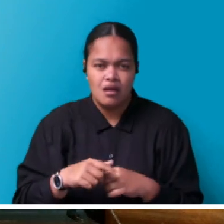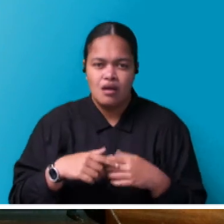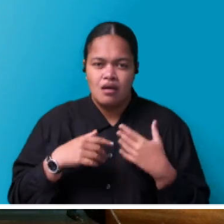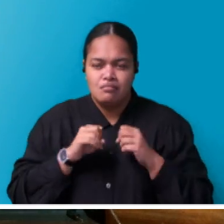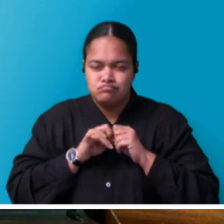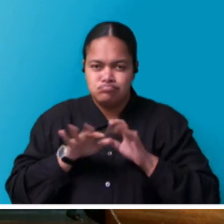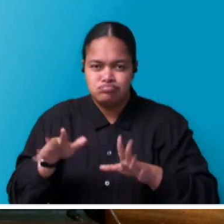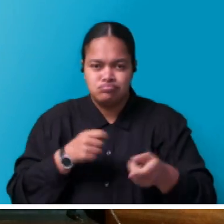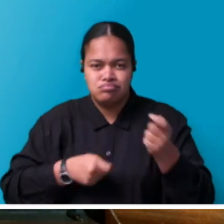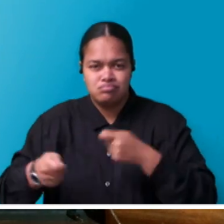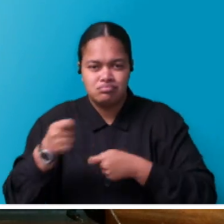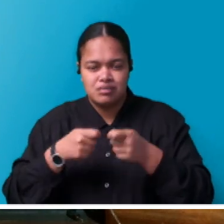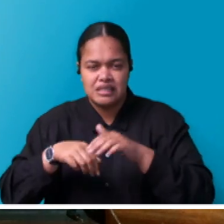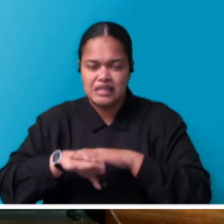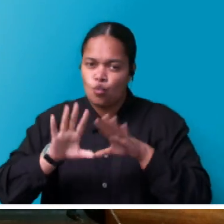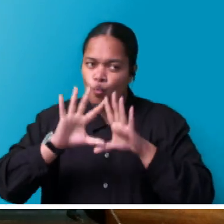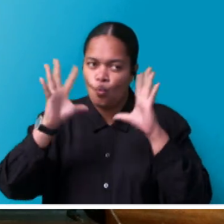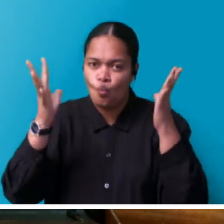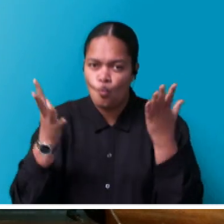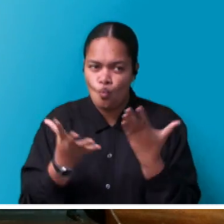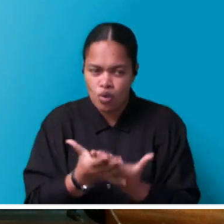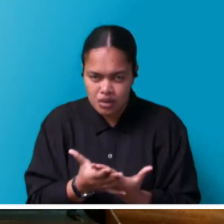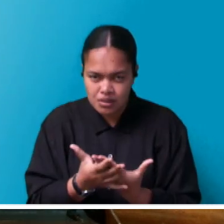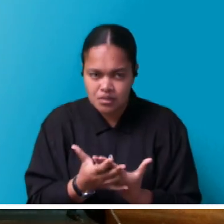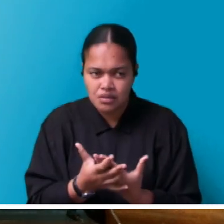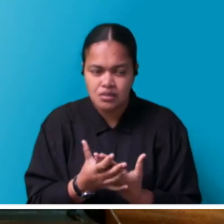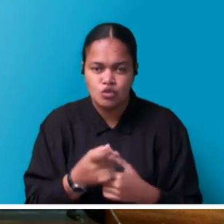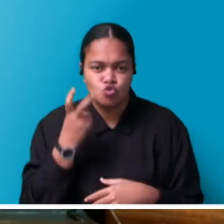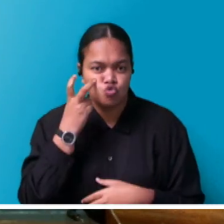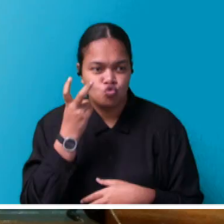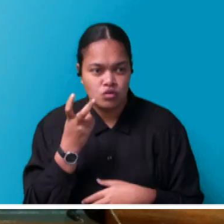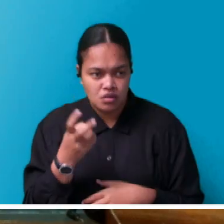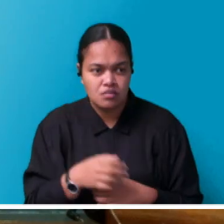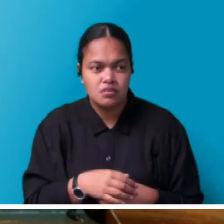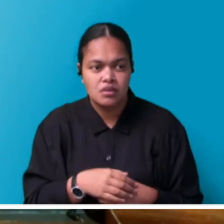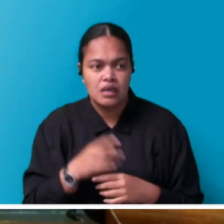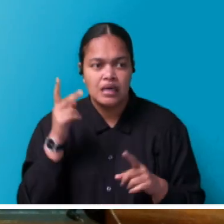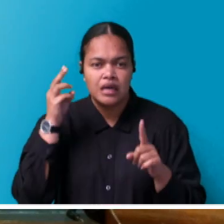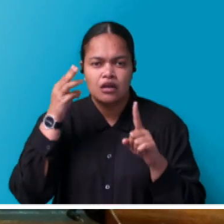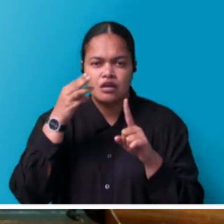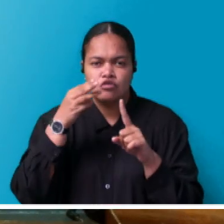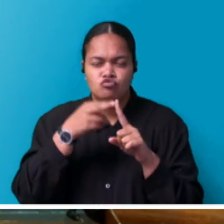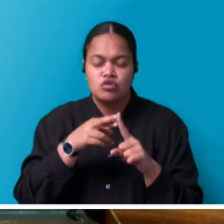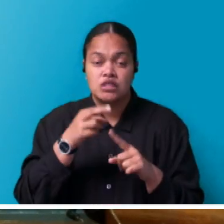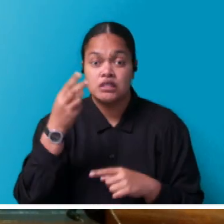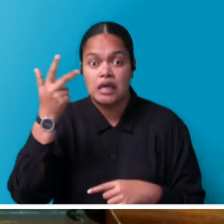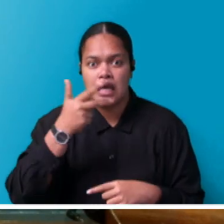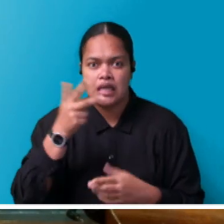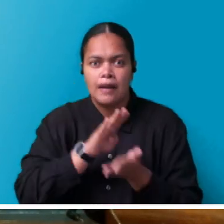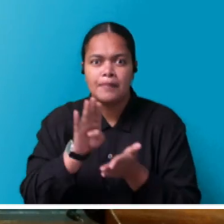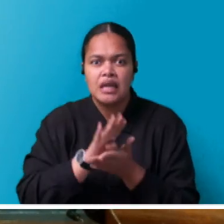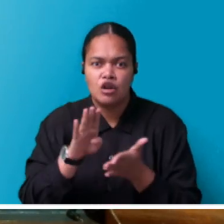world. Its outbound tourism is expected to reach $18 billion US in